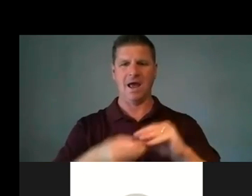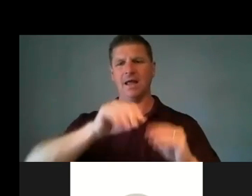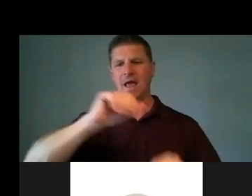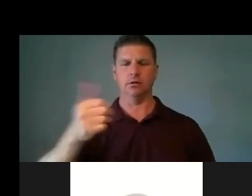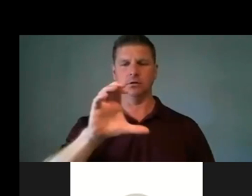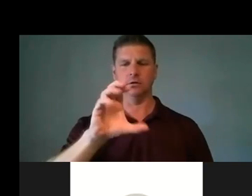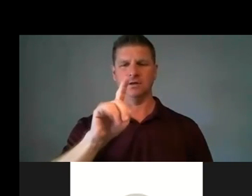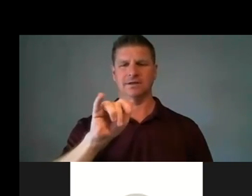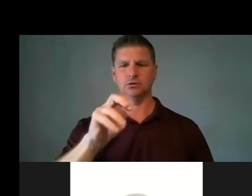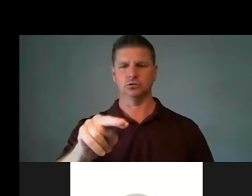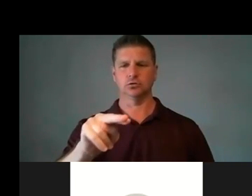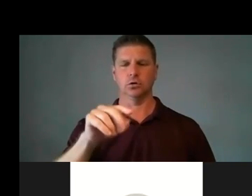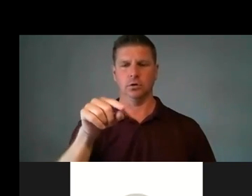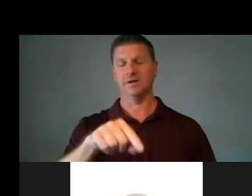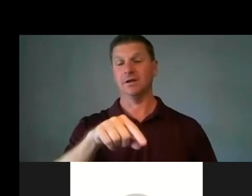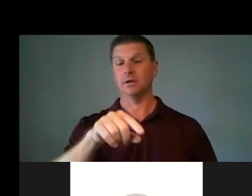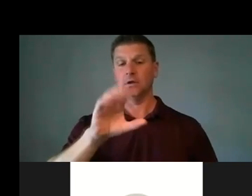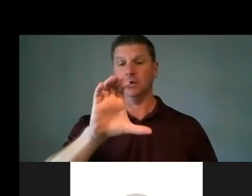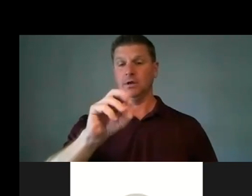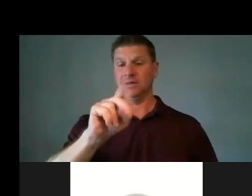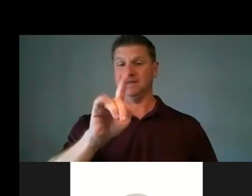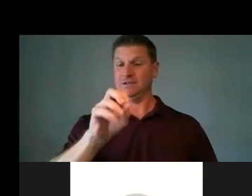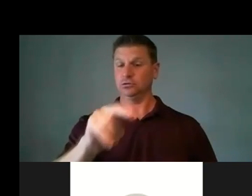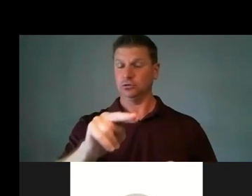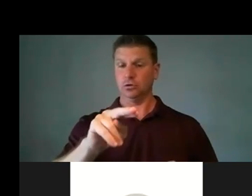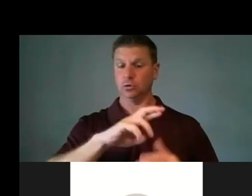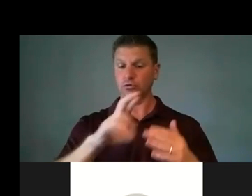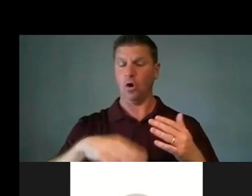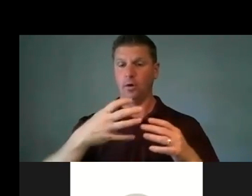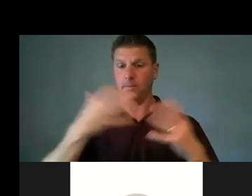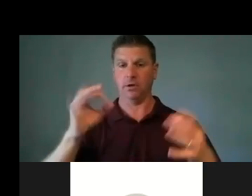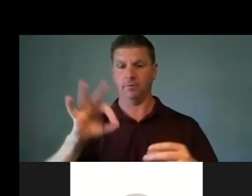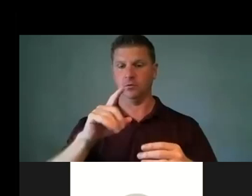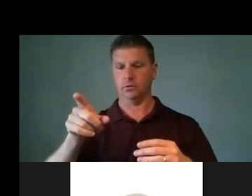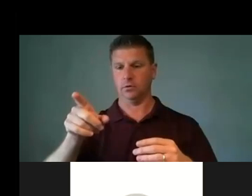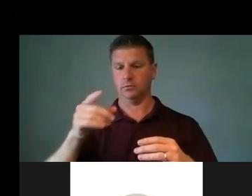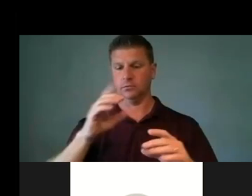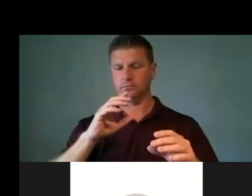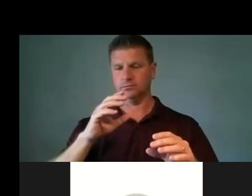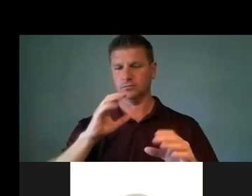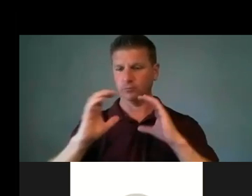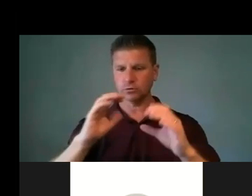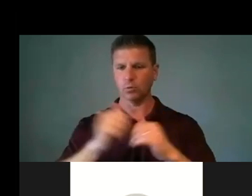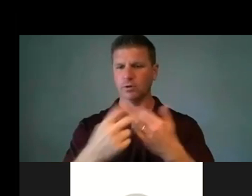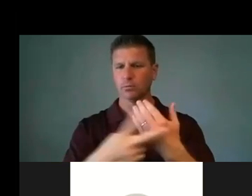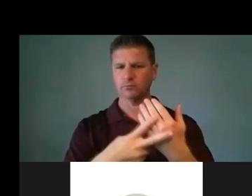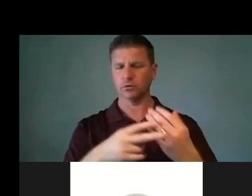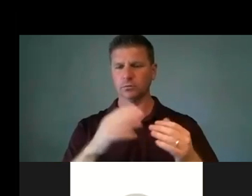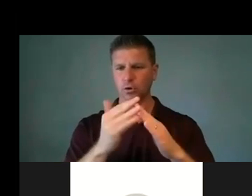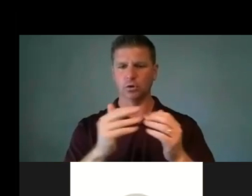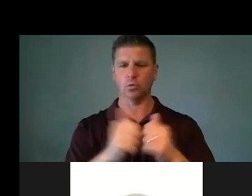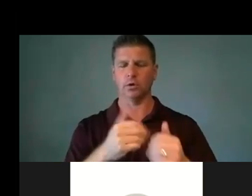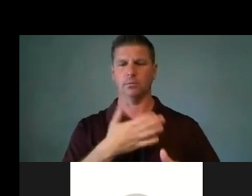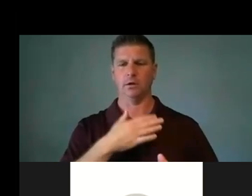this condition is really the result of a lot of conversations that many in the preservation community were having with my